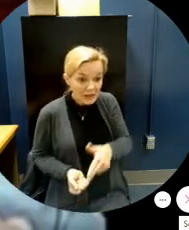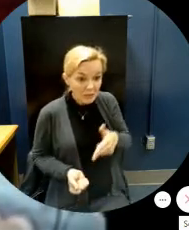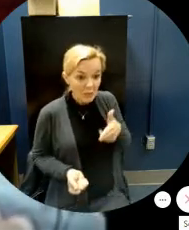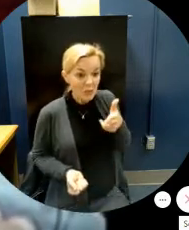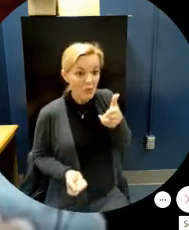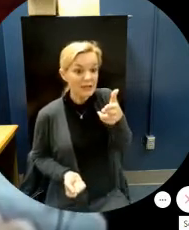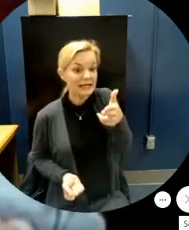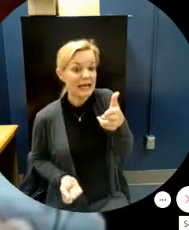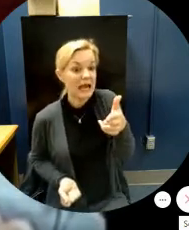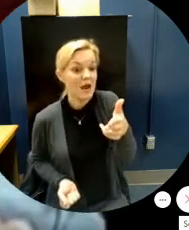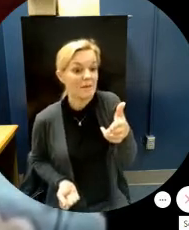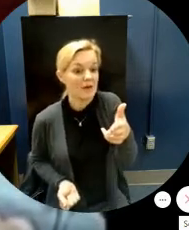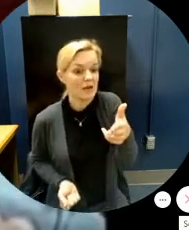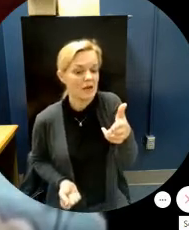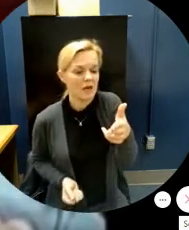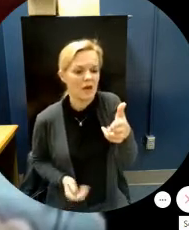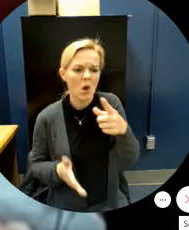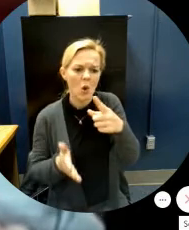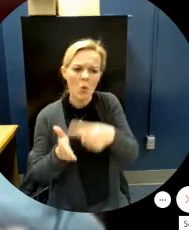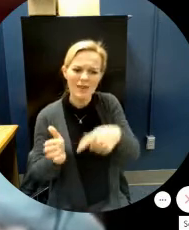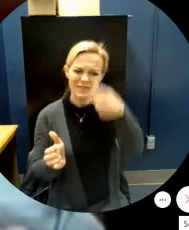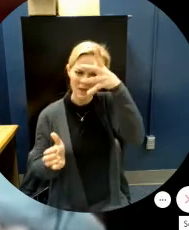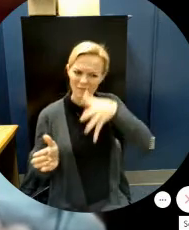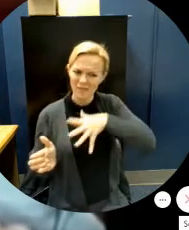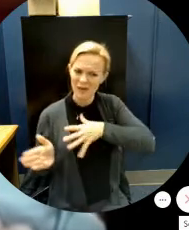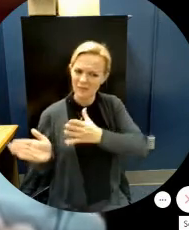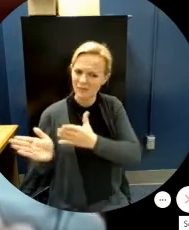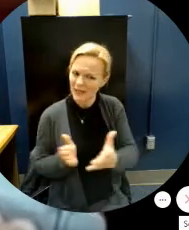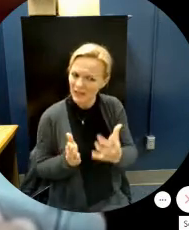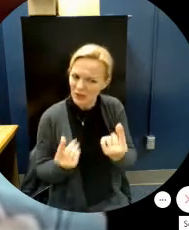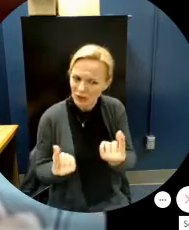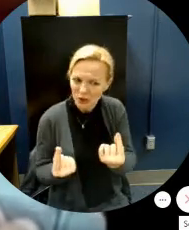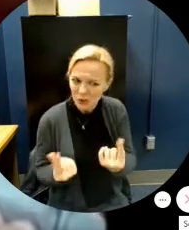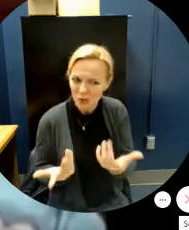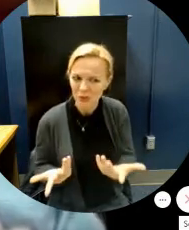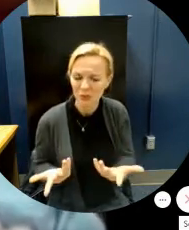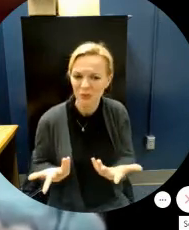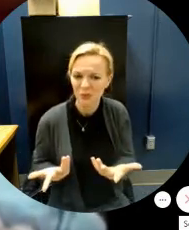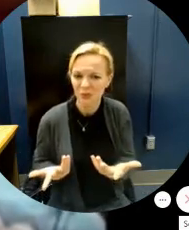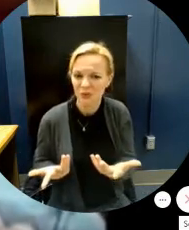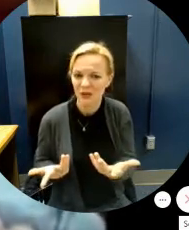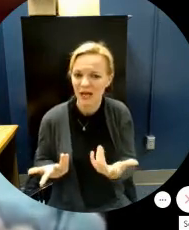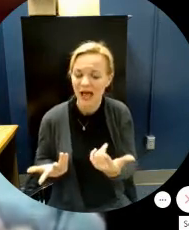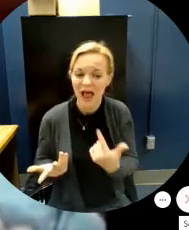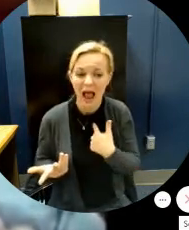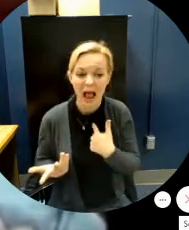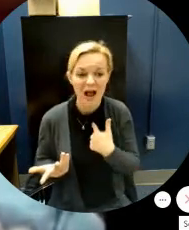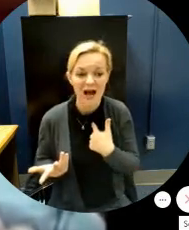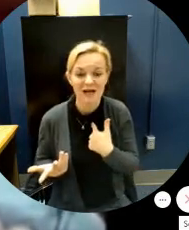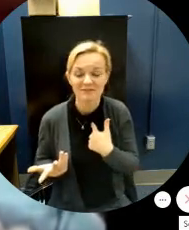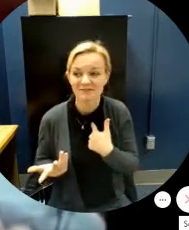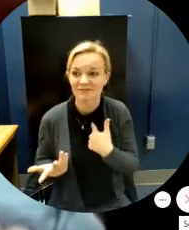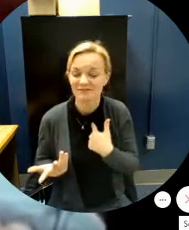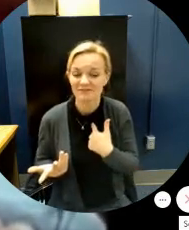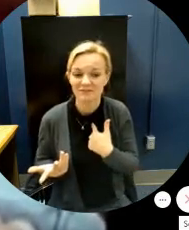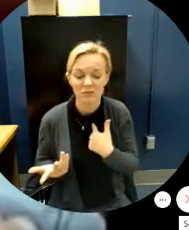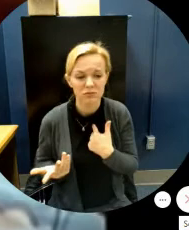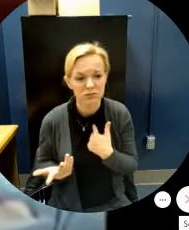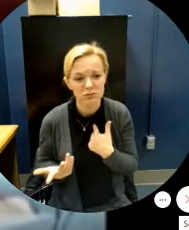me, what was he going to do with that gun? That question is in light of what he said to